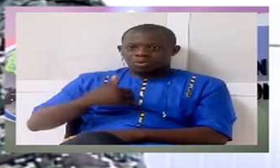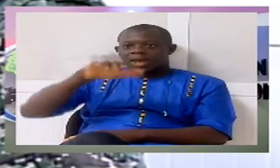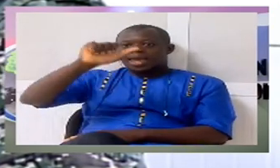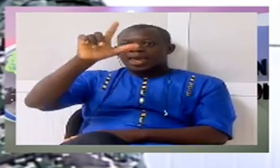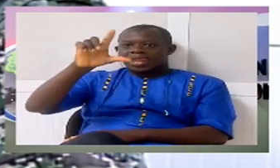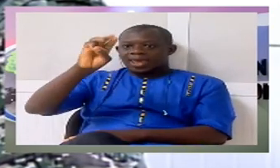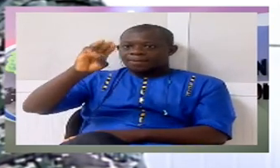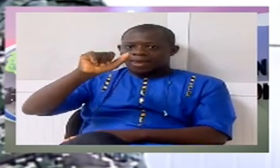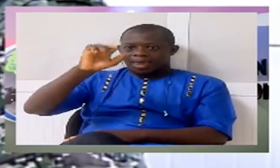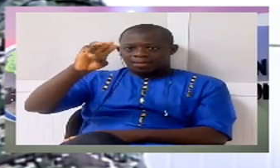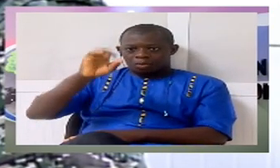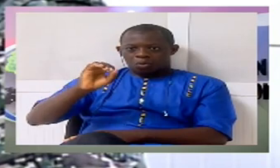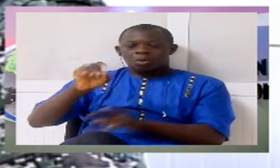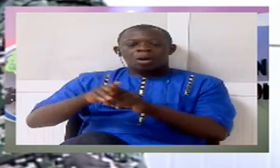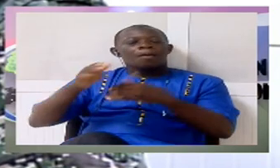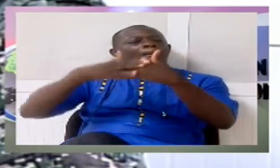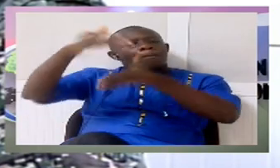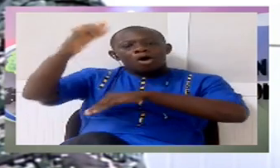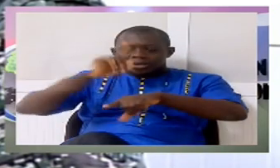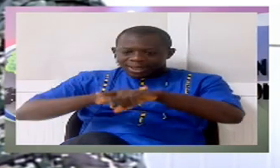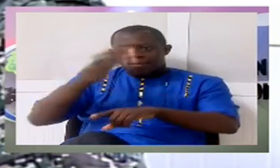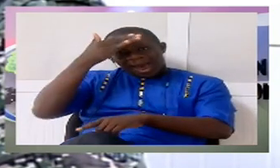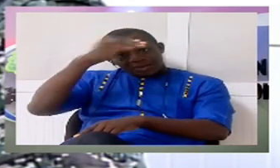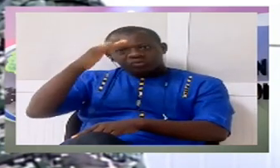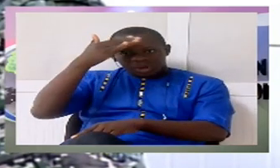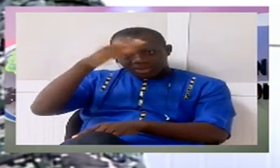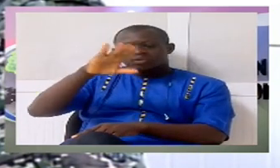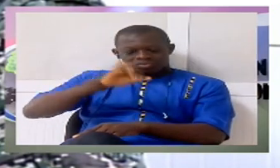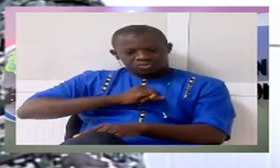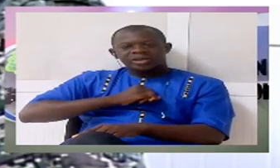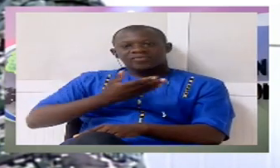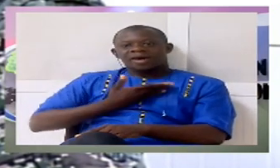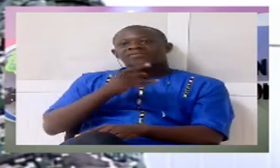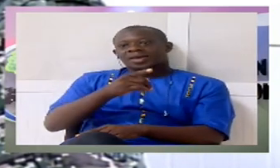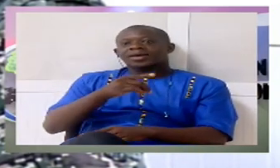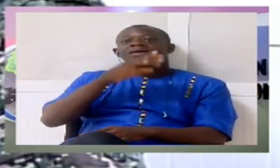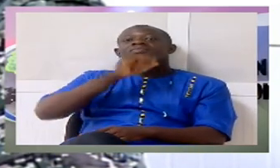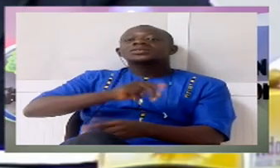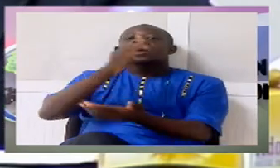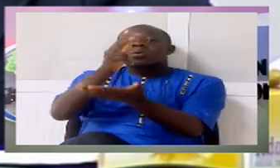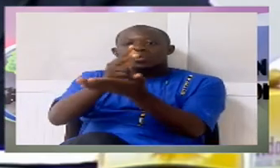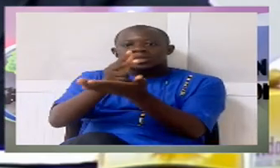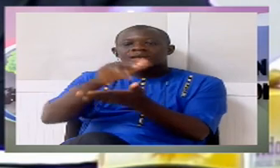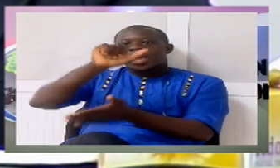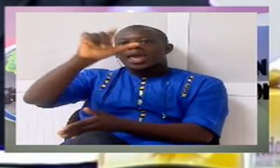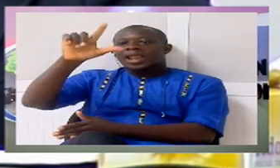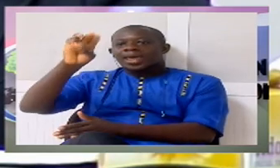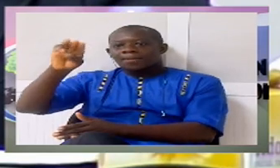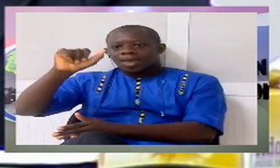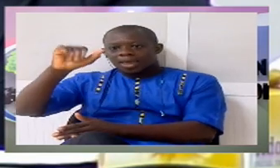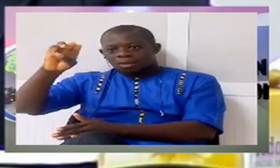was the one who behaved mostly in this way, behave those kind of attitude. He was the one with this kind of attitude. Mr. Witness, Almamo died at